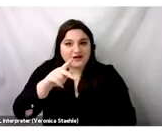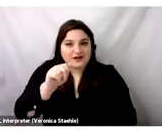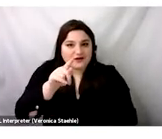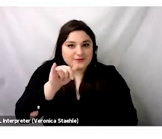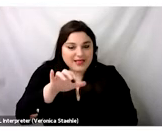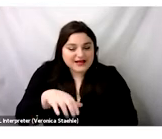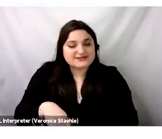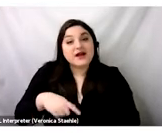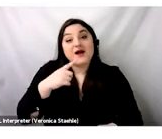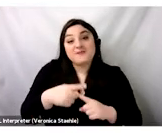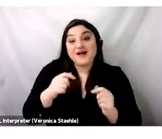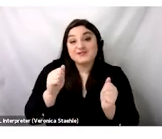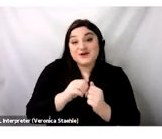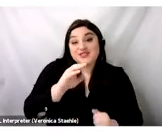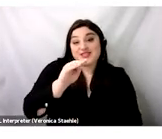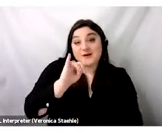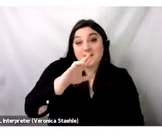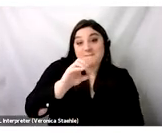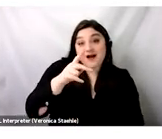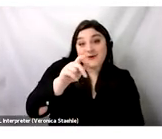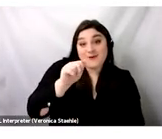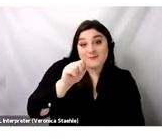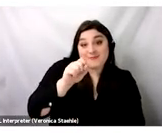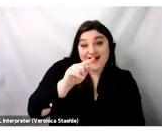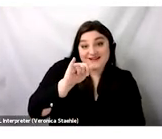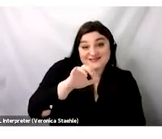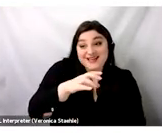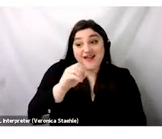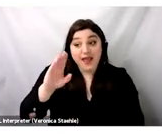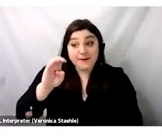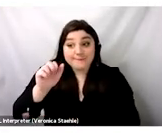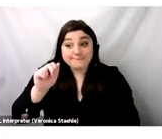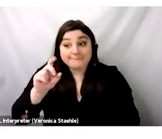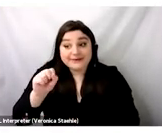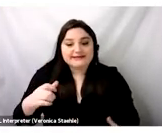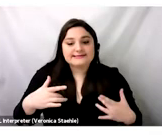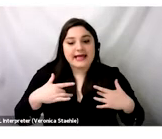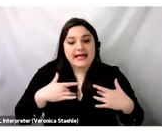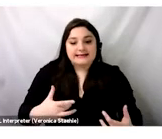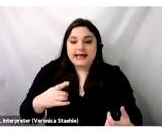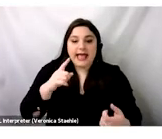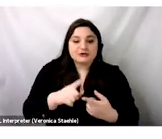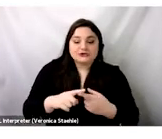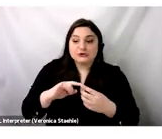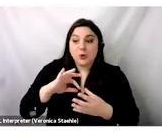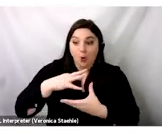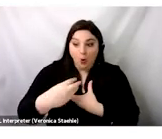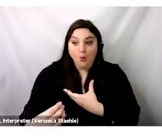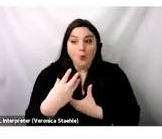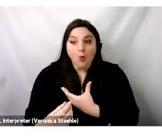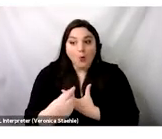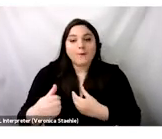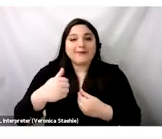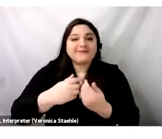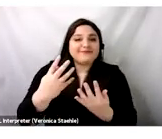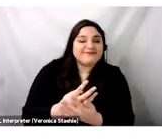with microbeads, they just go into the wastewater. They are released with stormwater. And I think a huge topic that